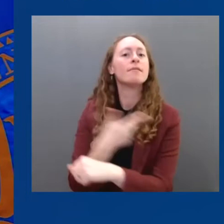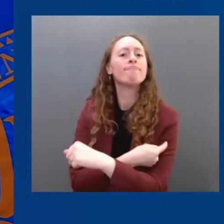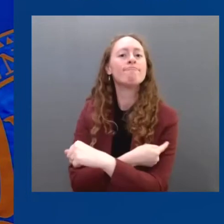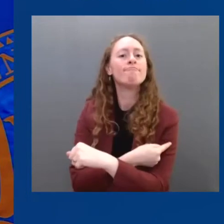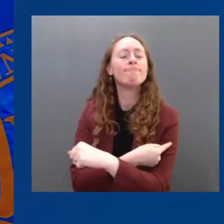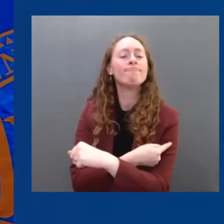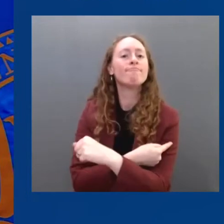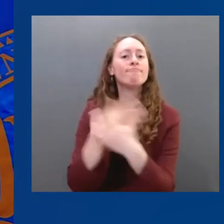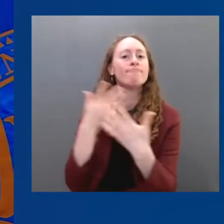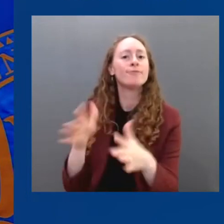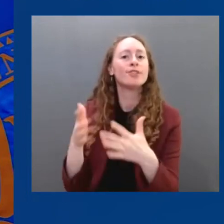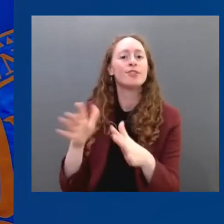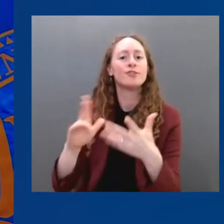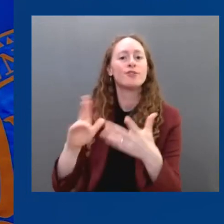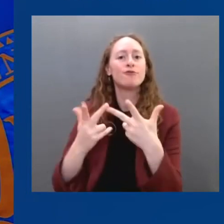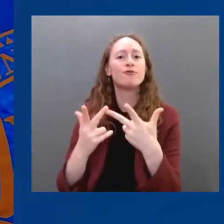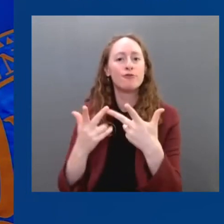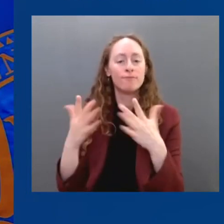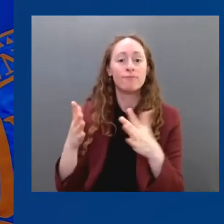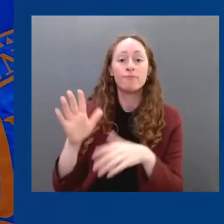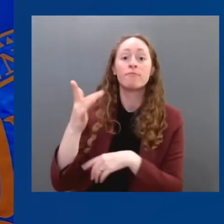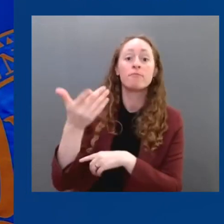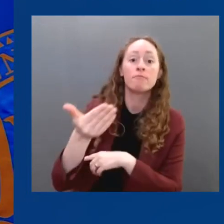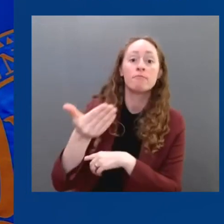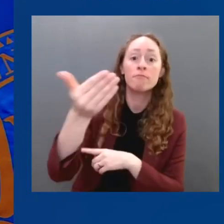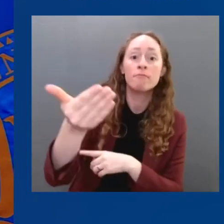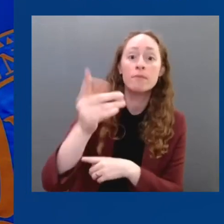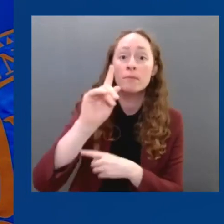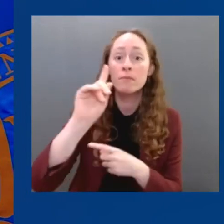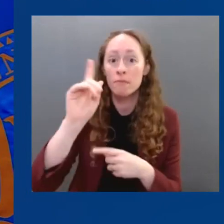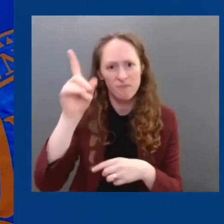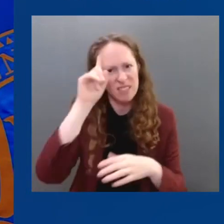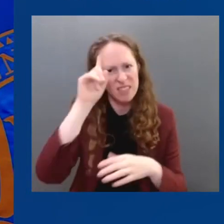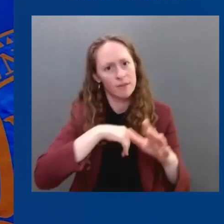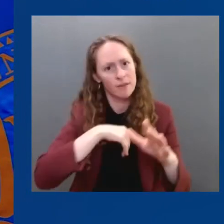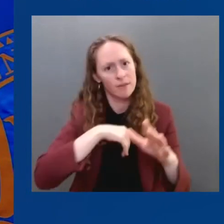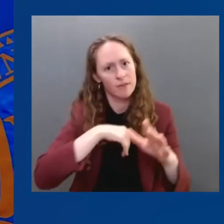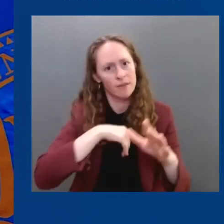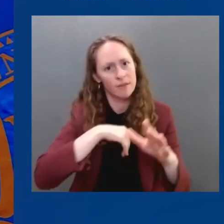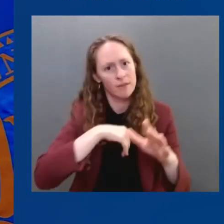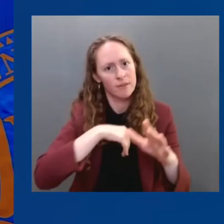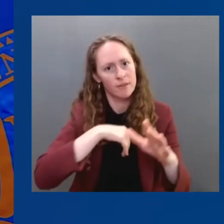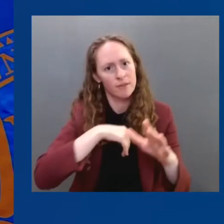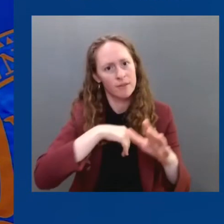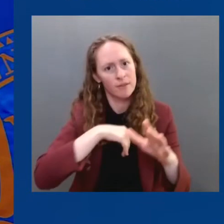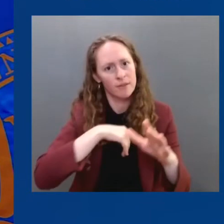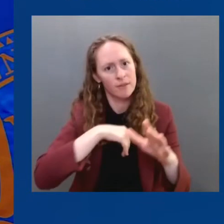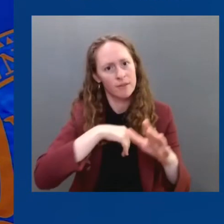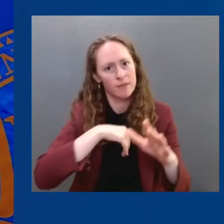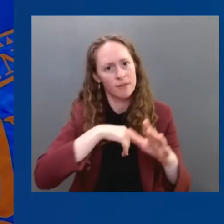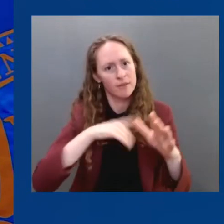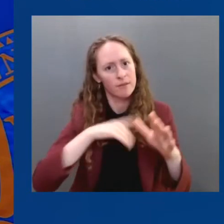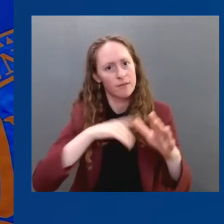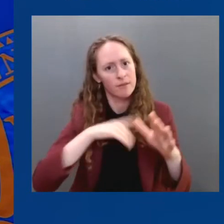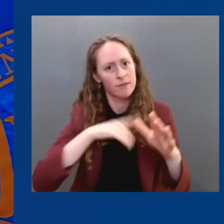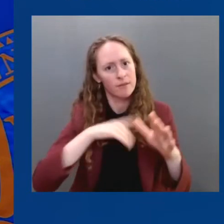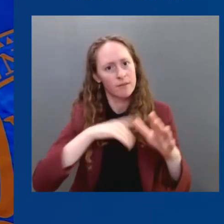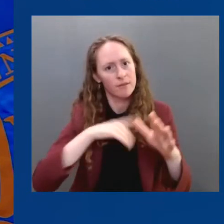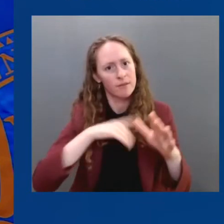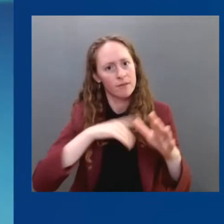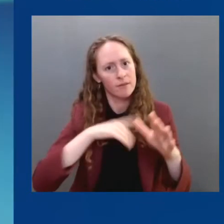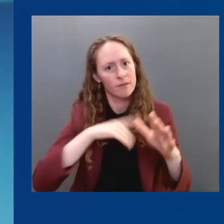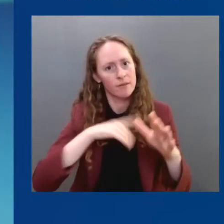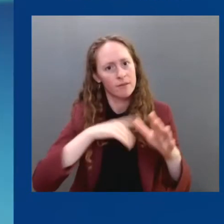later, I will be in line to get another boost after that. Charles, any further reflections on this issue